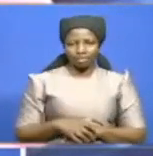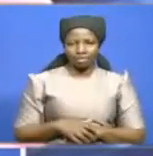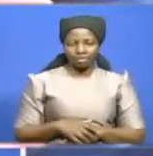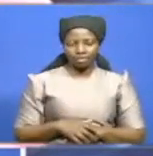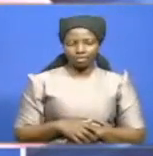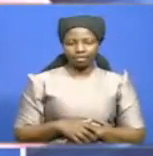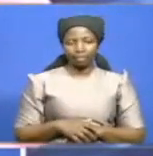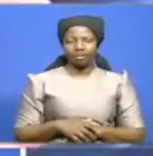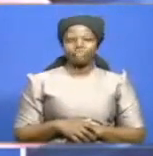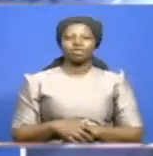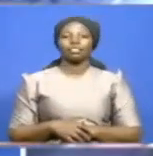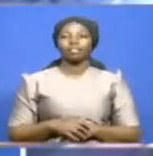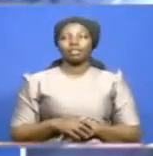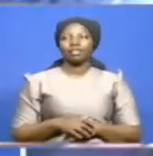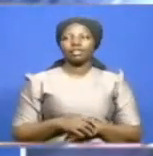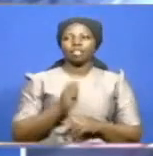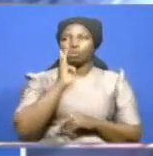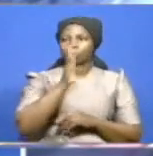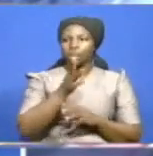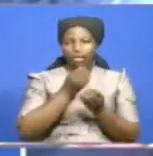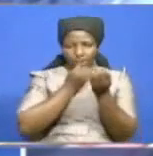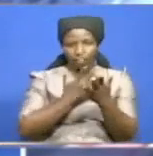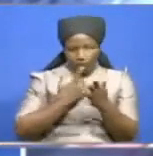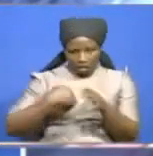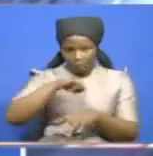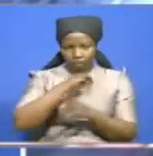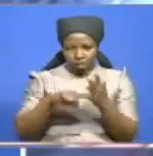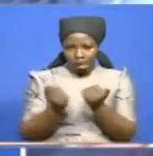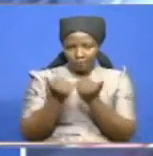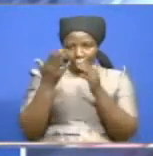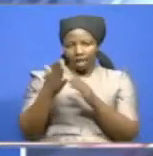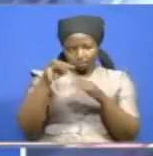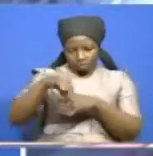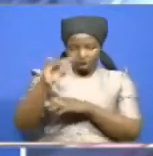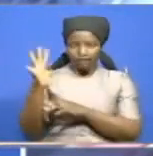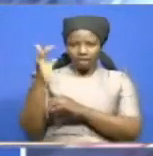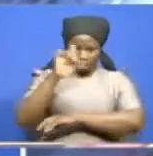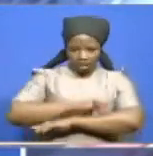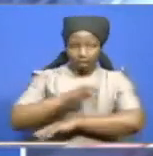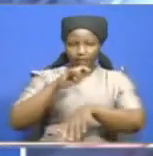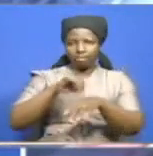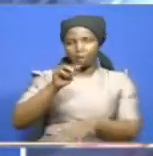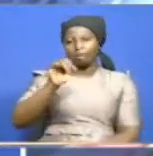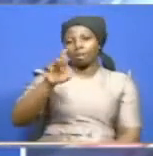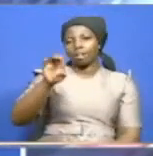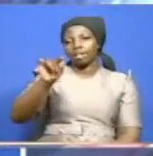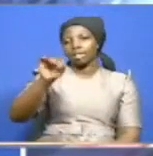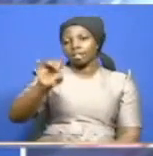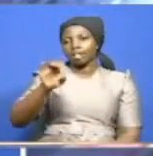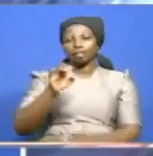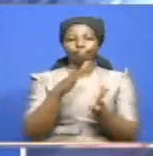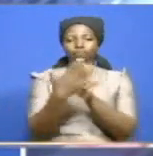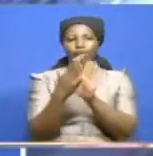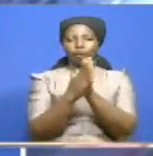let we us want know to transform the entirety of the country. Being the fourth day, and Marete Njagi is facing the Judicial Service Commission. This